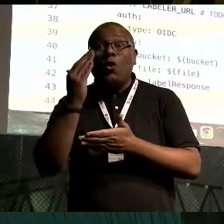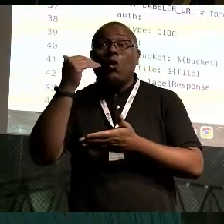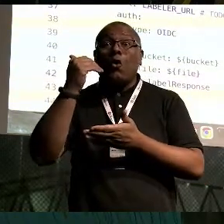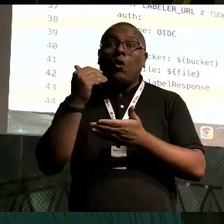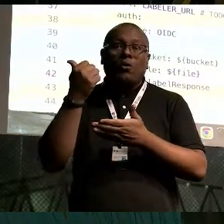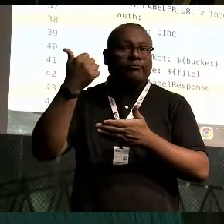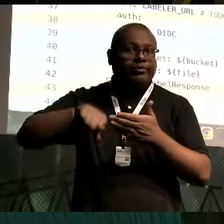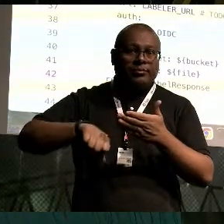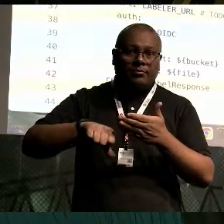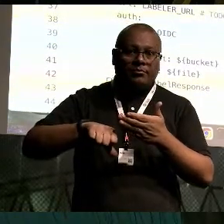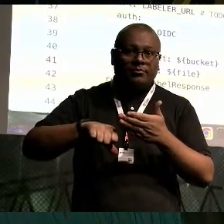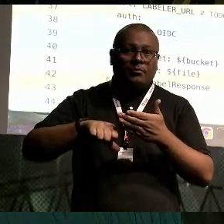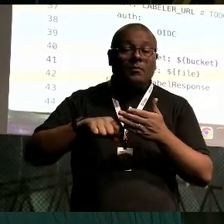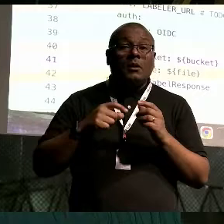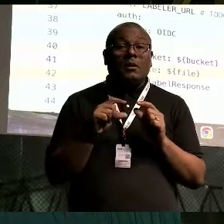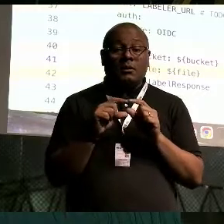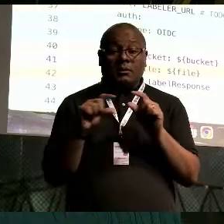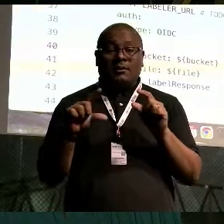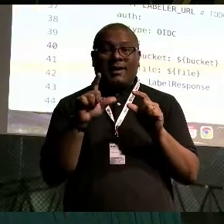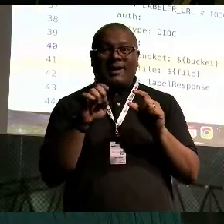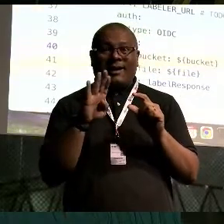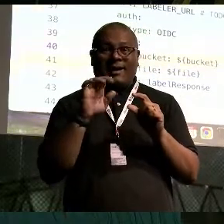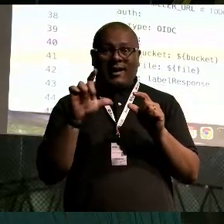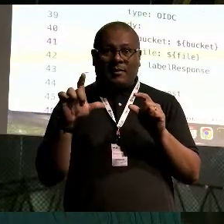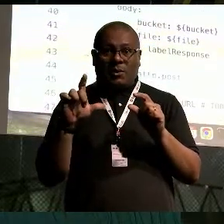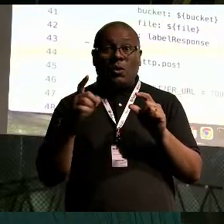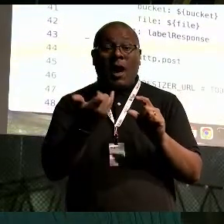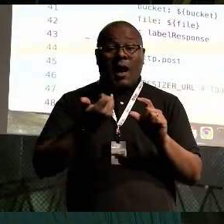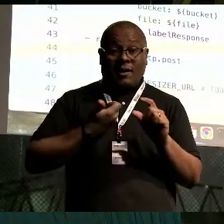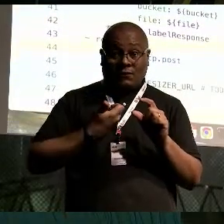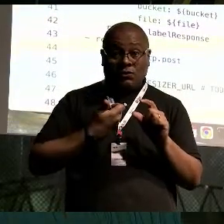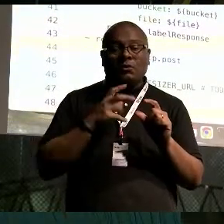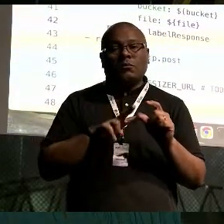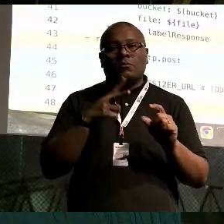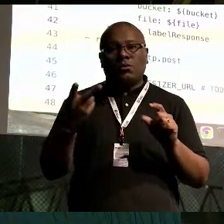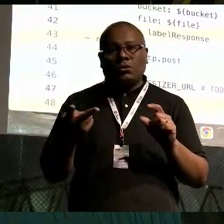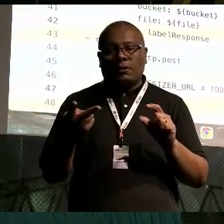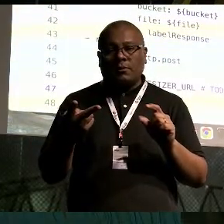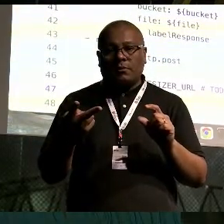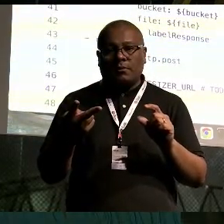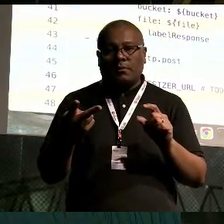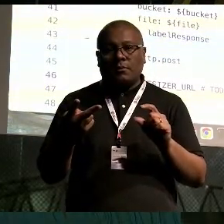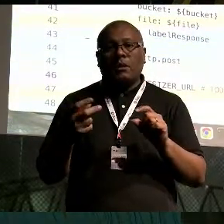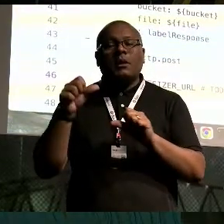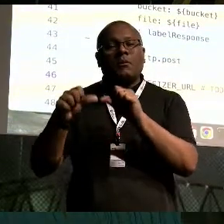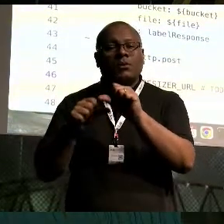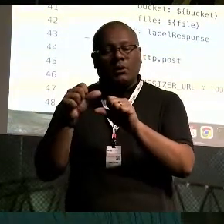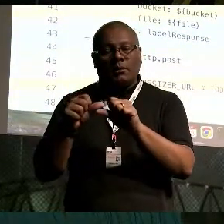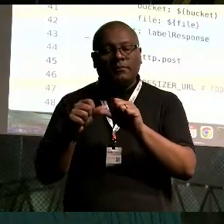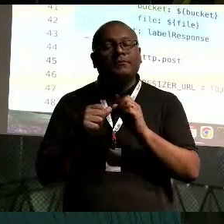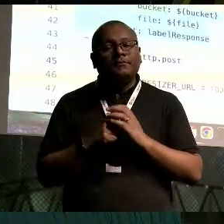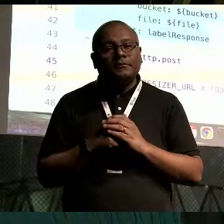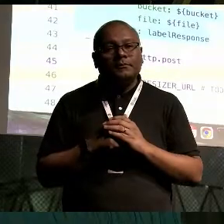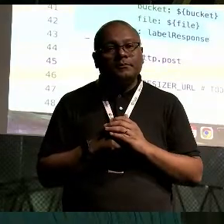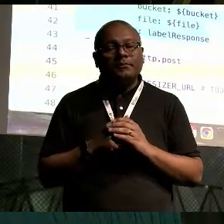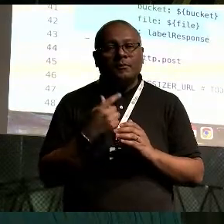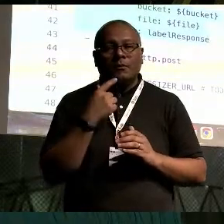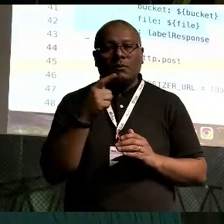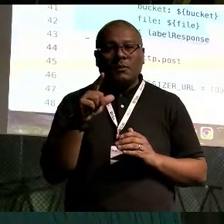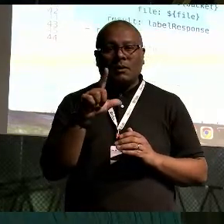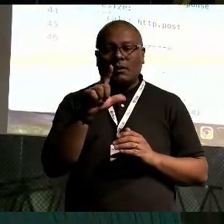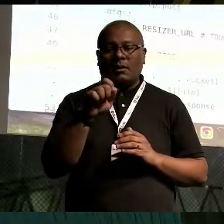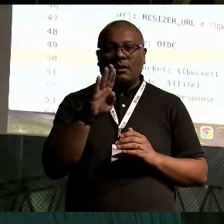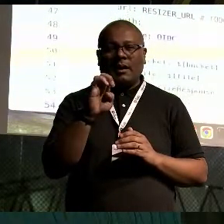go to label. If it's not safe, we end our orchestration. Then if it's safe, we call the label